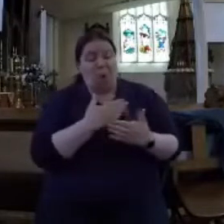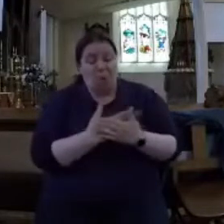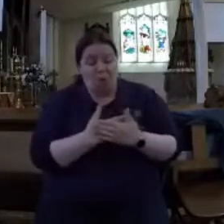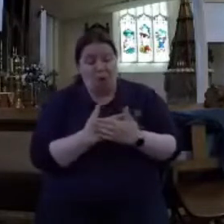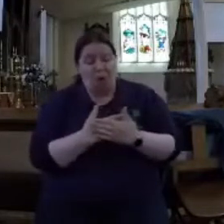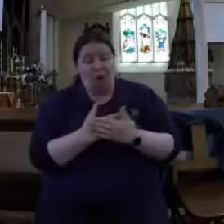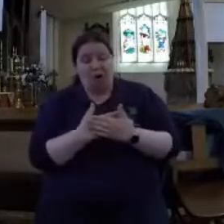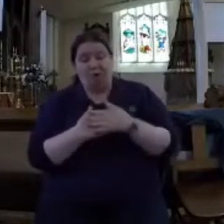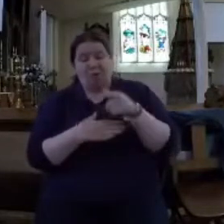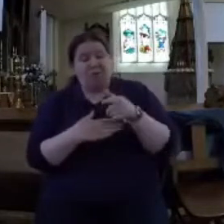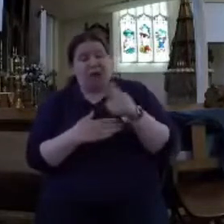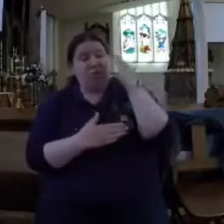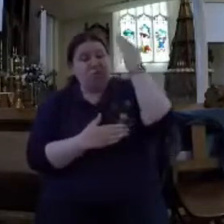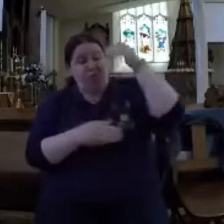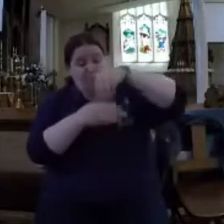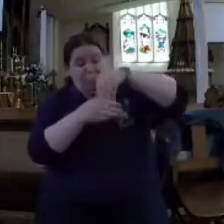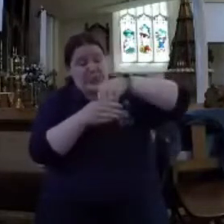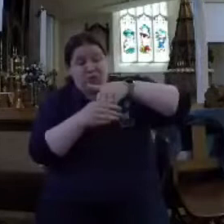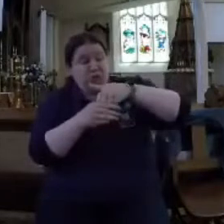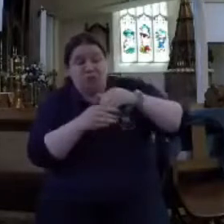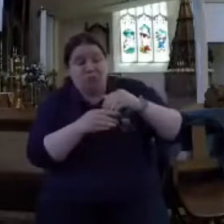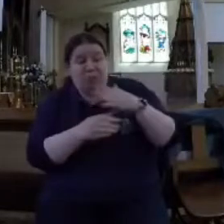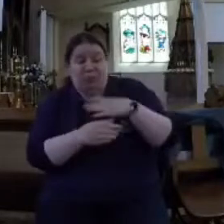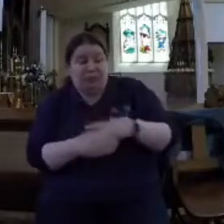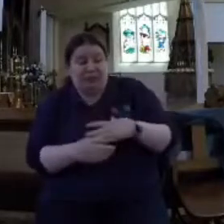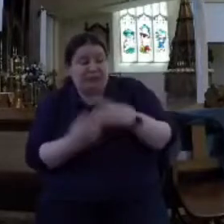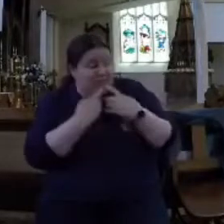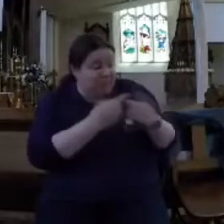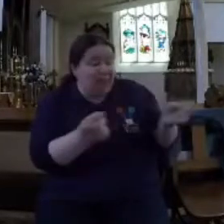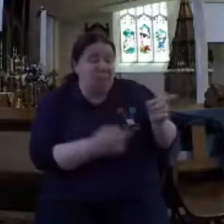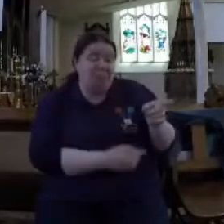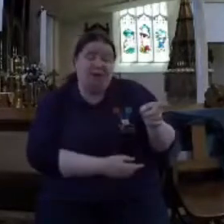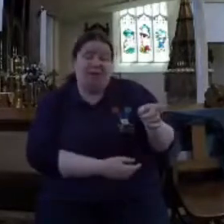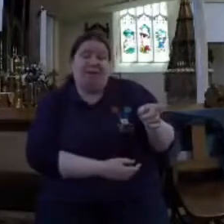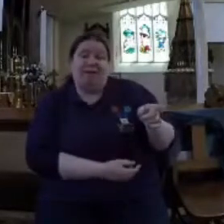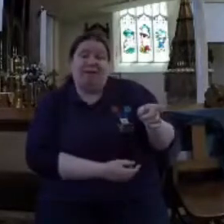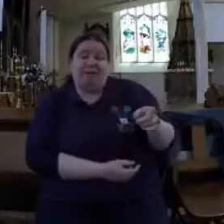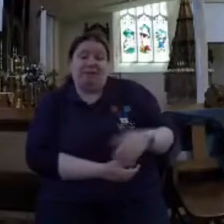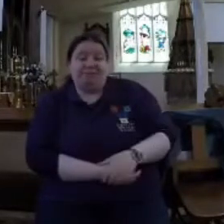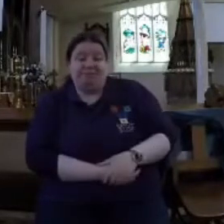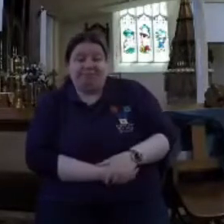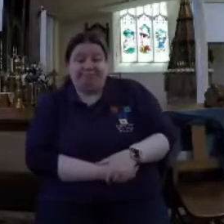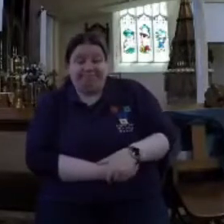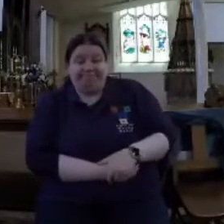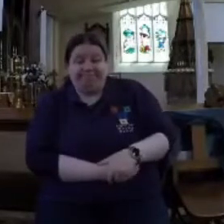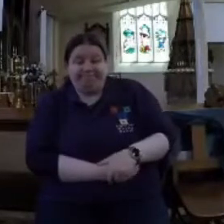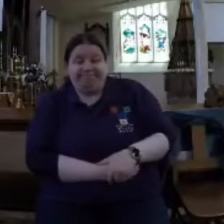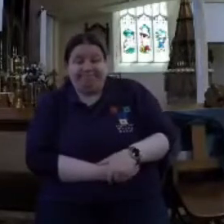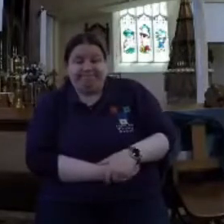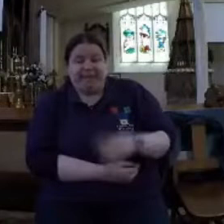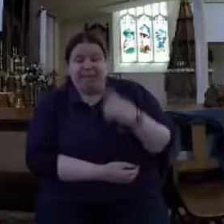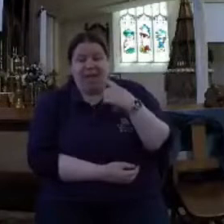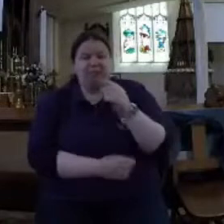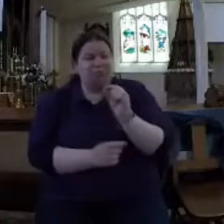of the dream is not what you want to share with the people who hate you. Now, I think it starts to